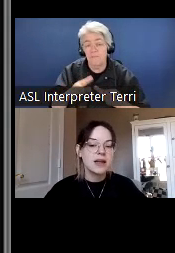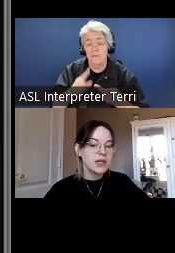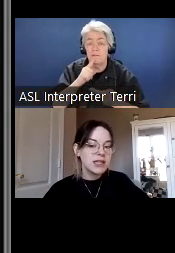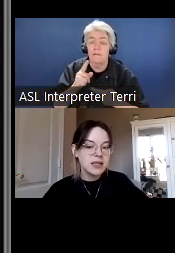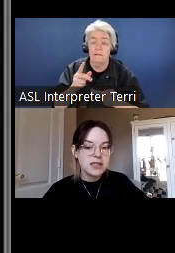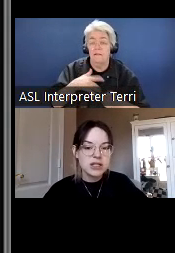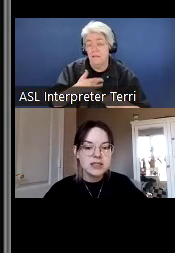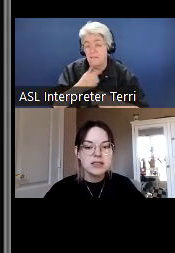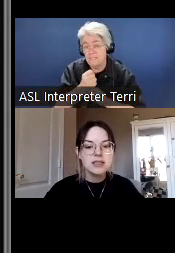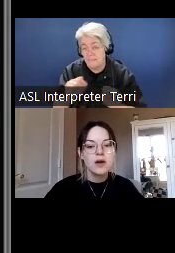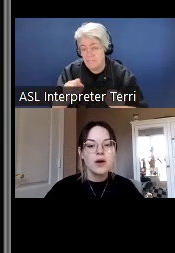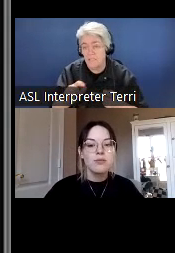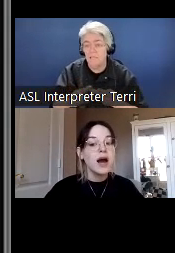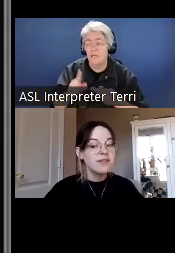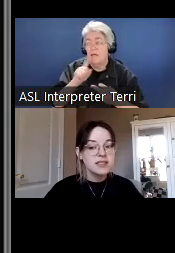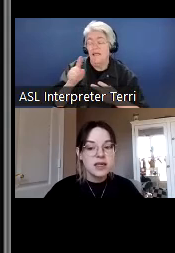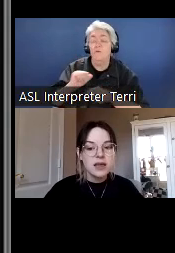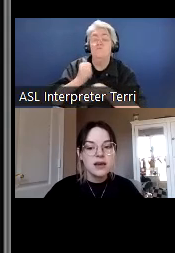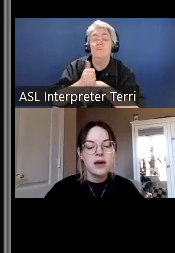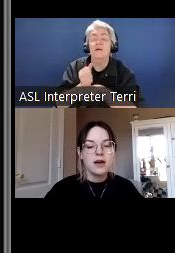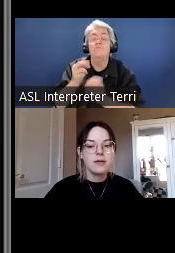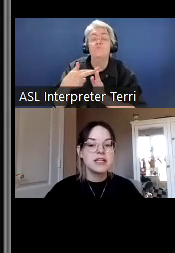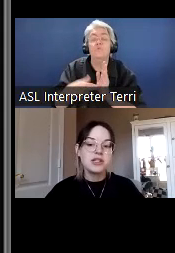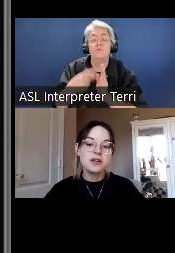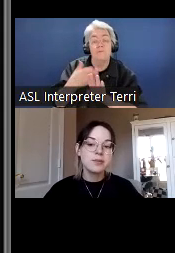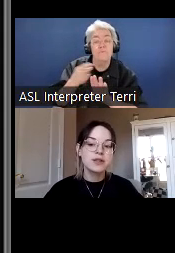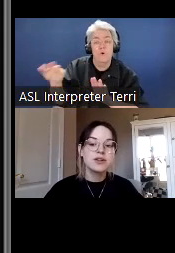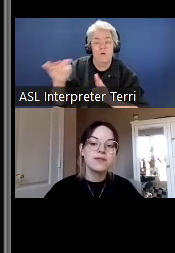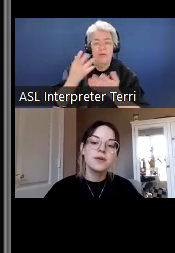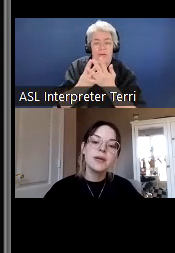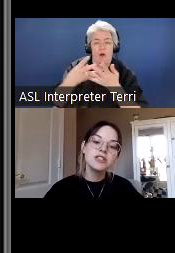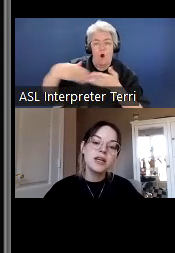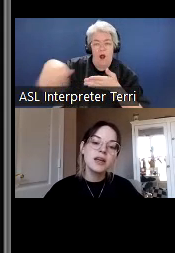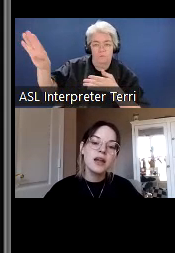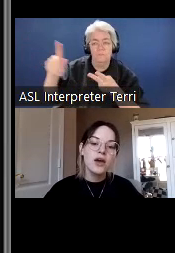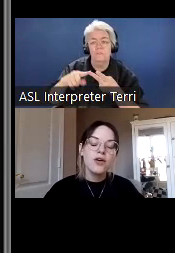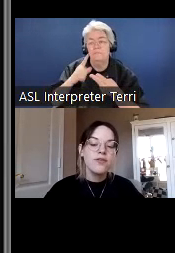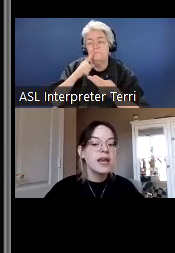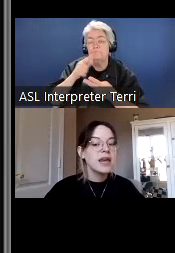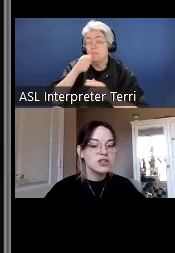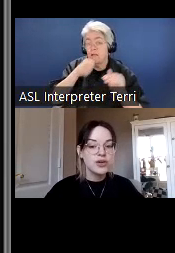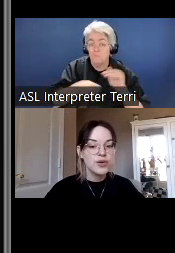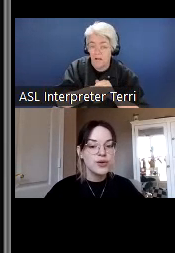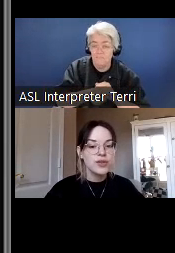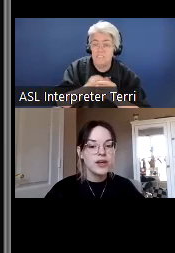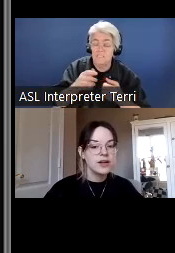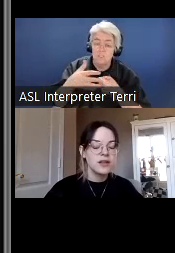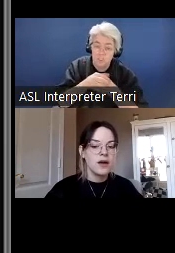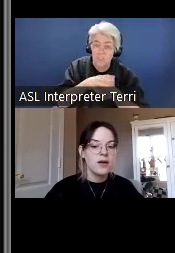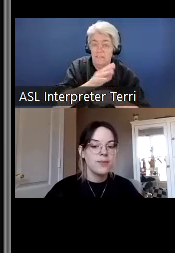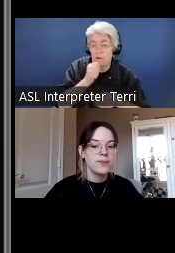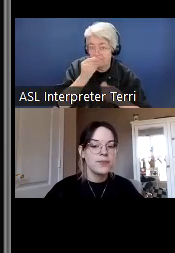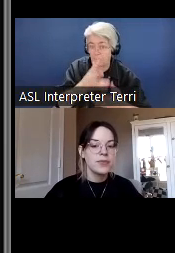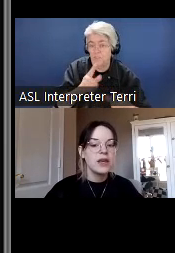safety, like setting release conditions, privacy, like shielding personal information, financial. There